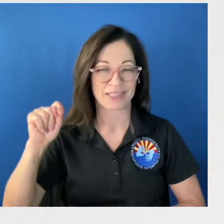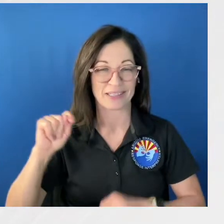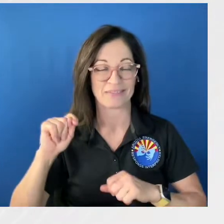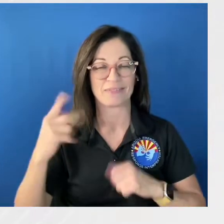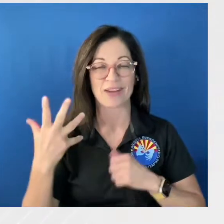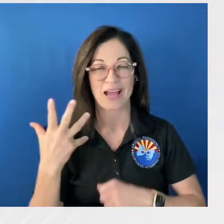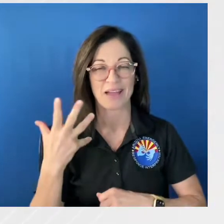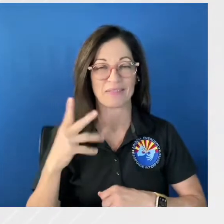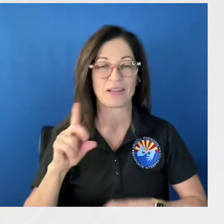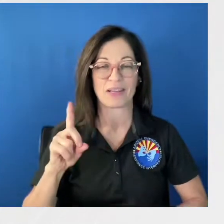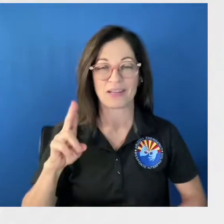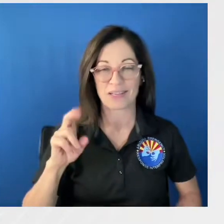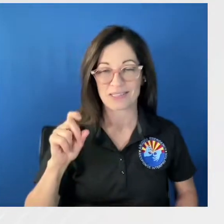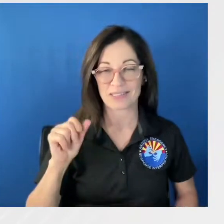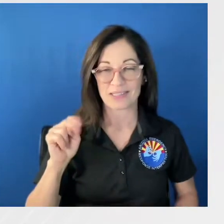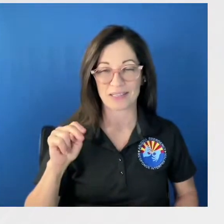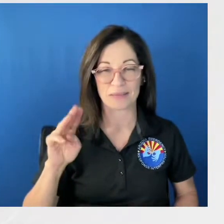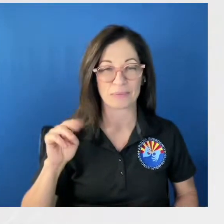Dustin Mueller.